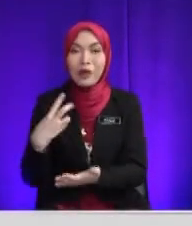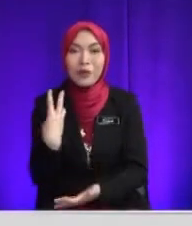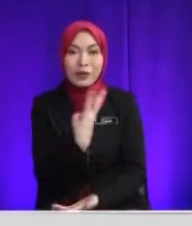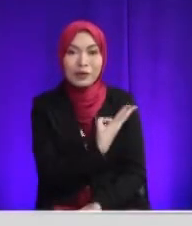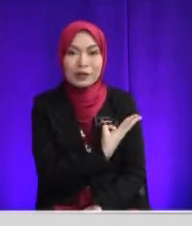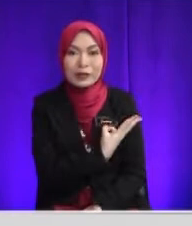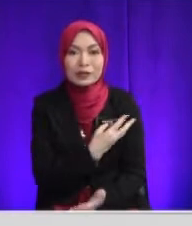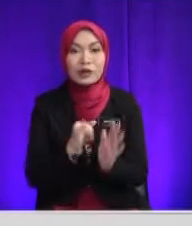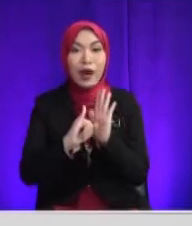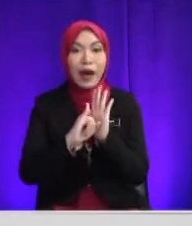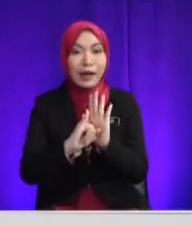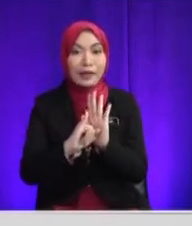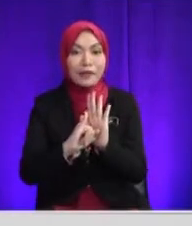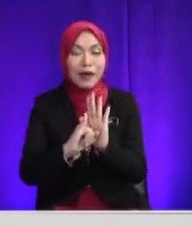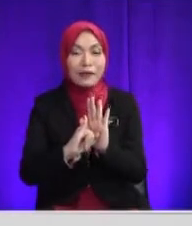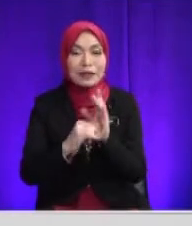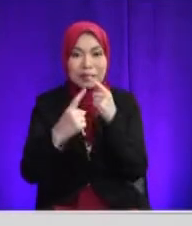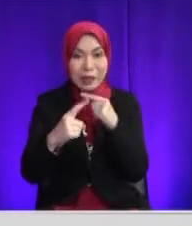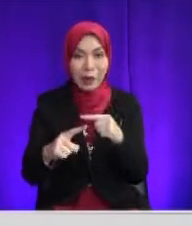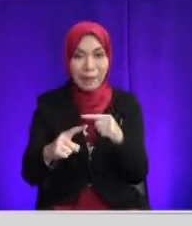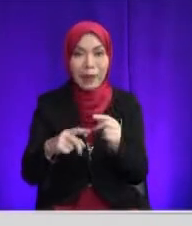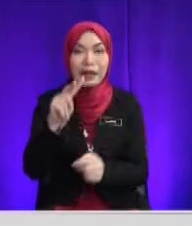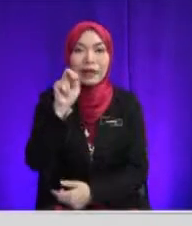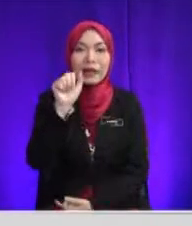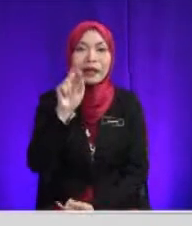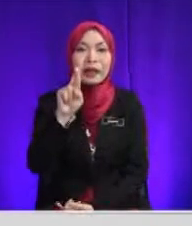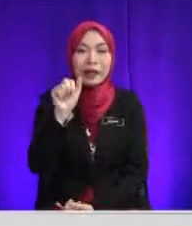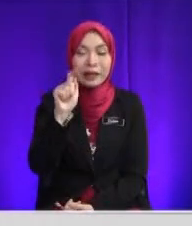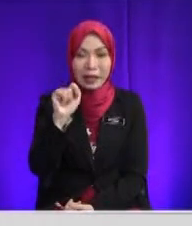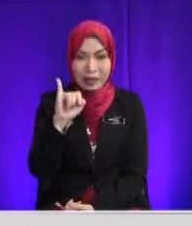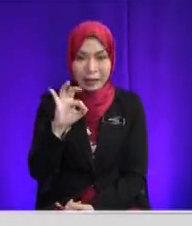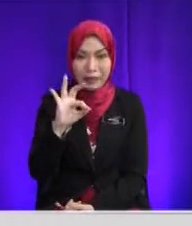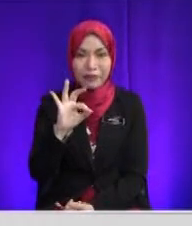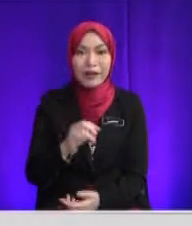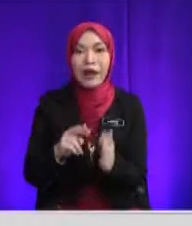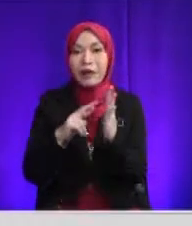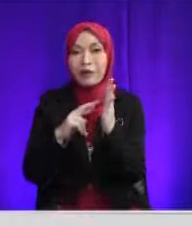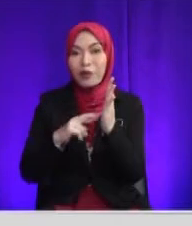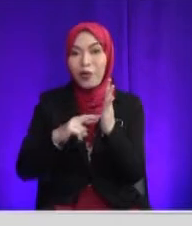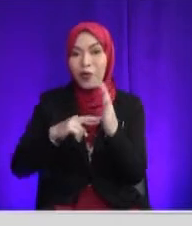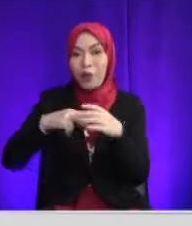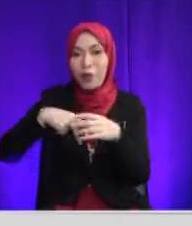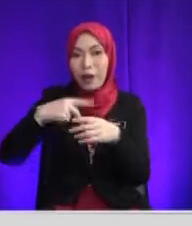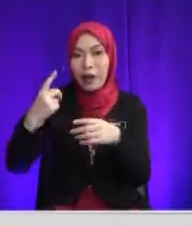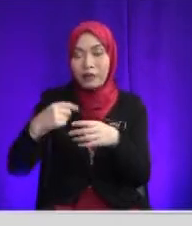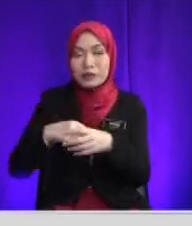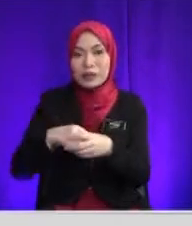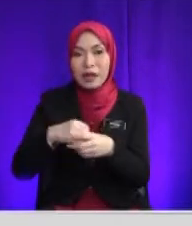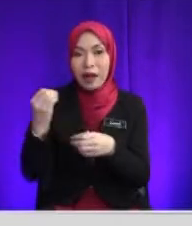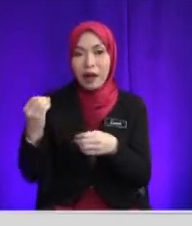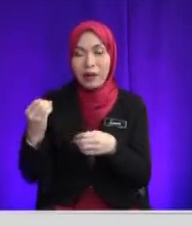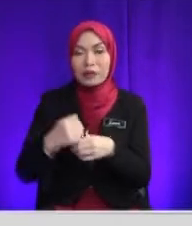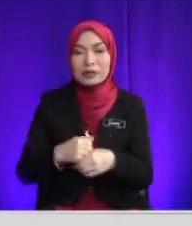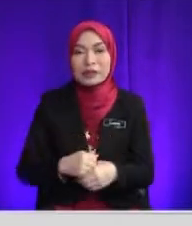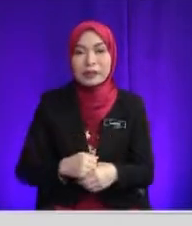to identify the answer options in the narrative text and rule out the incorrect options due to inaccuracy. Pupils will also be